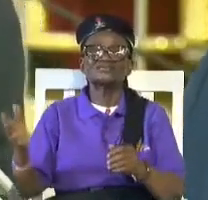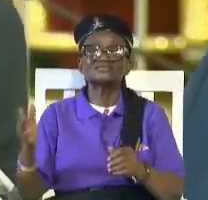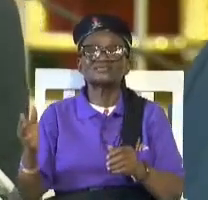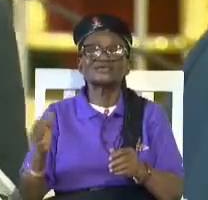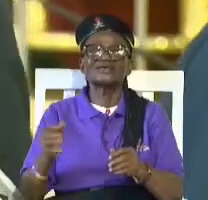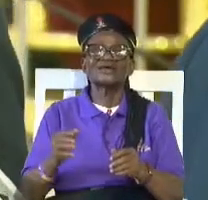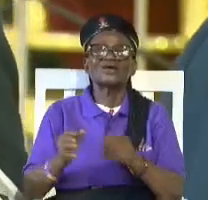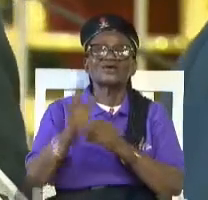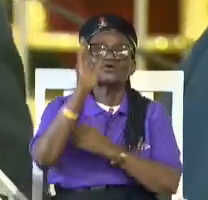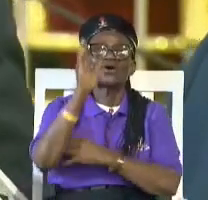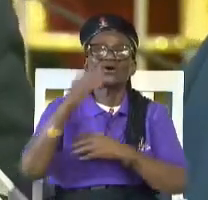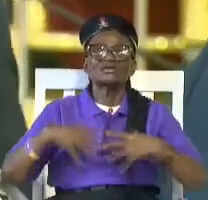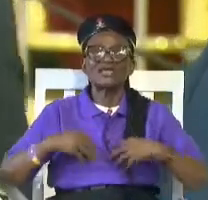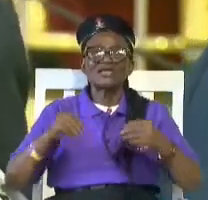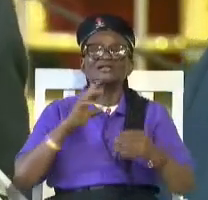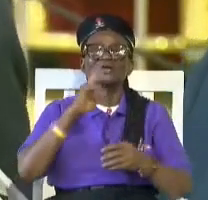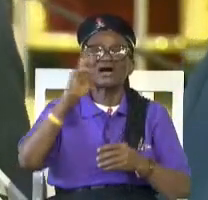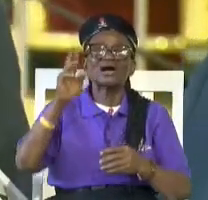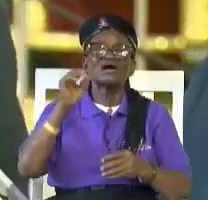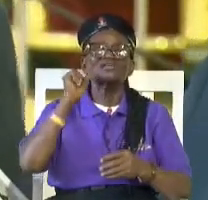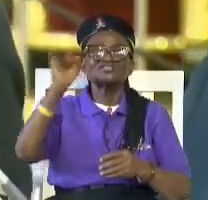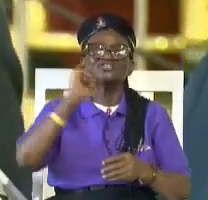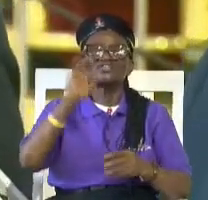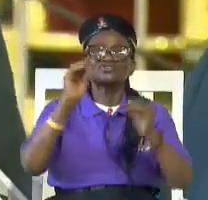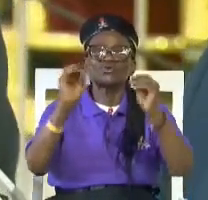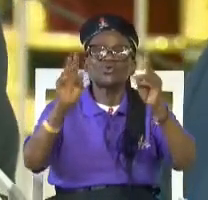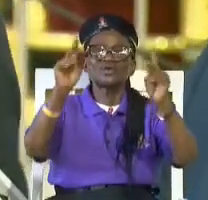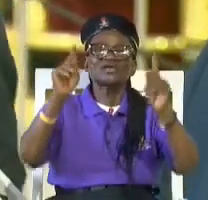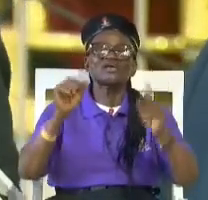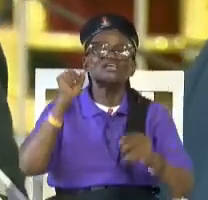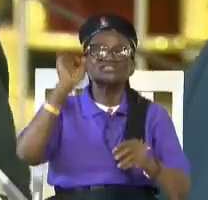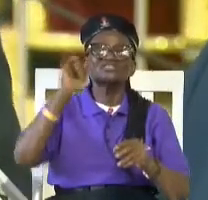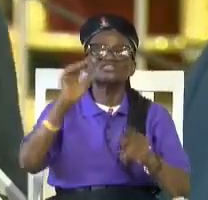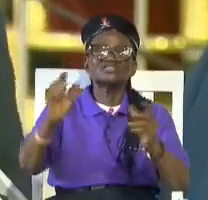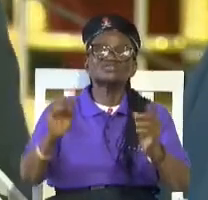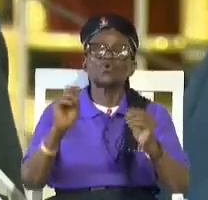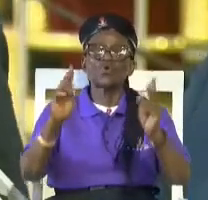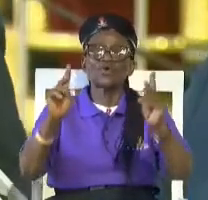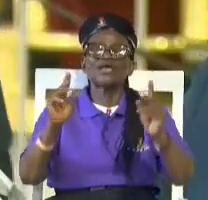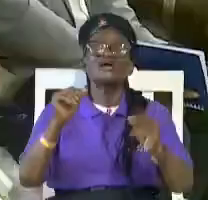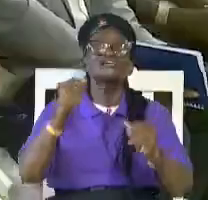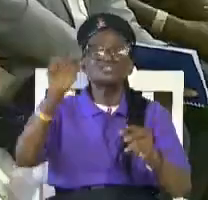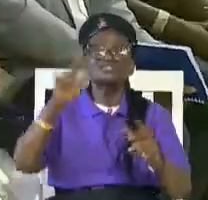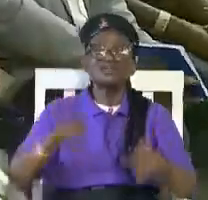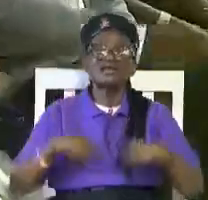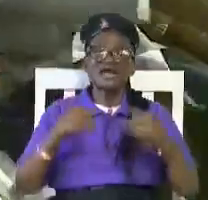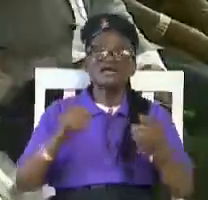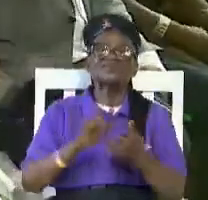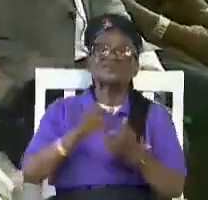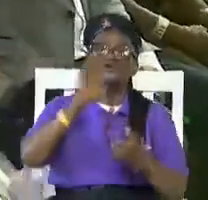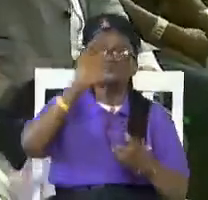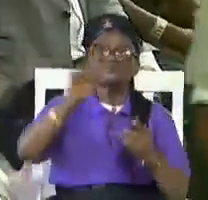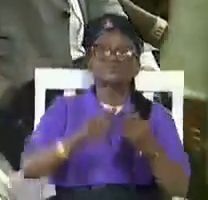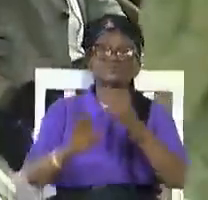medicine. God healed her. She's okay. She's alive. She didn't die. Glory be to